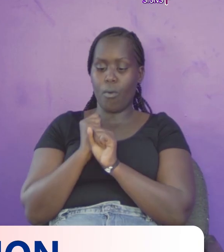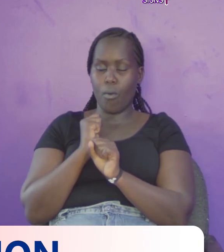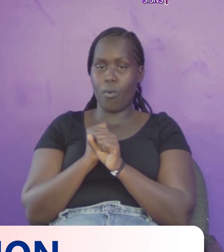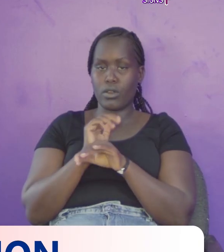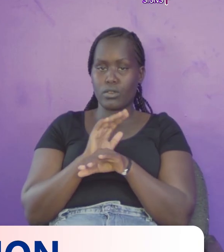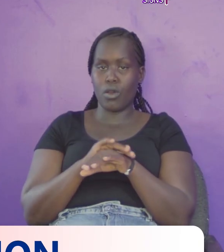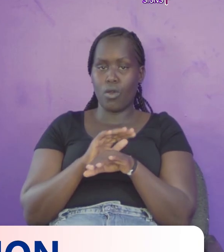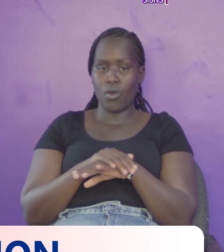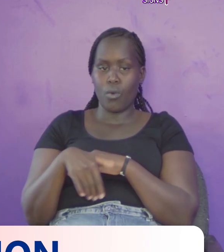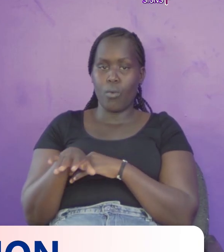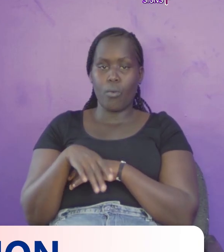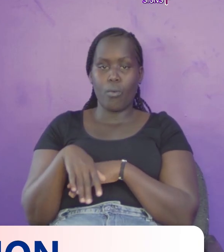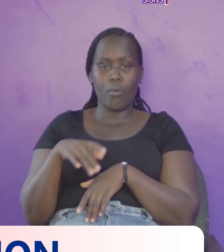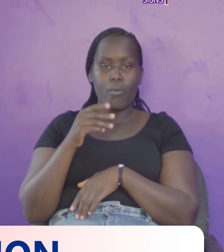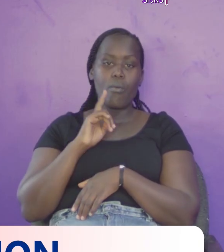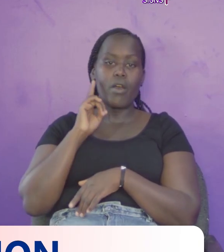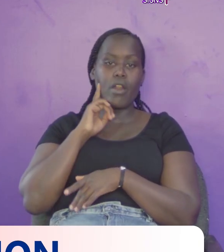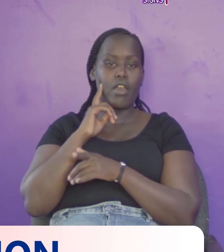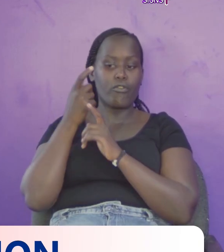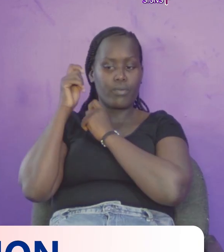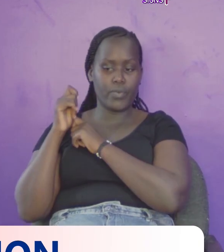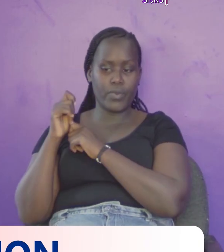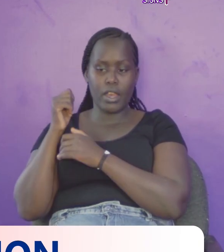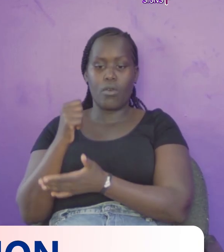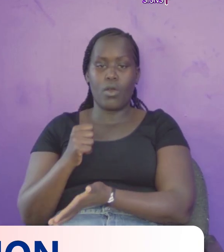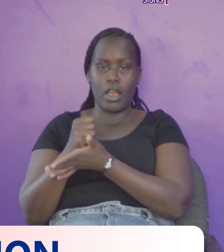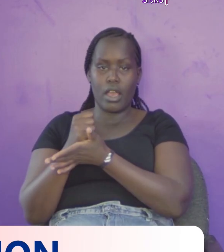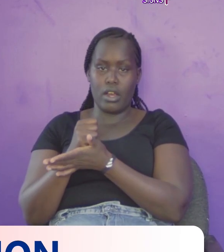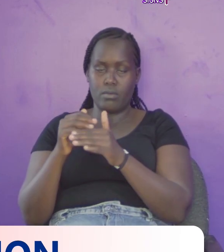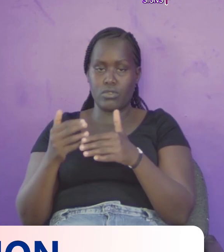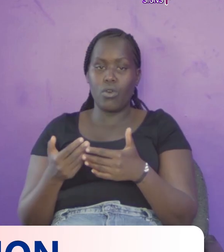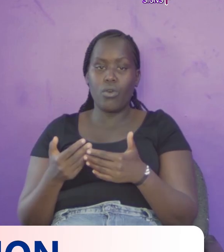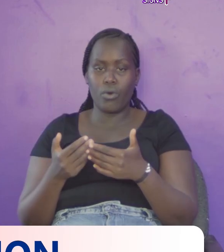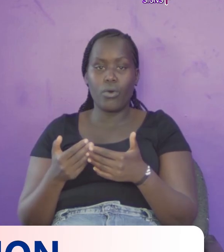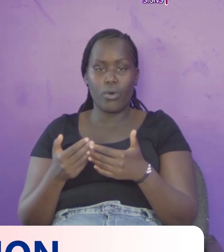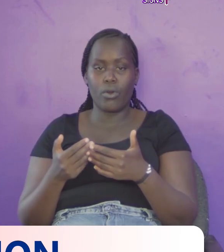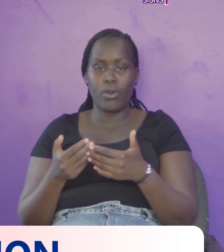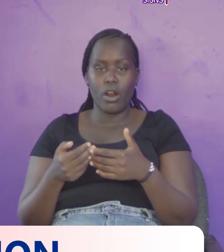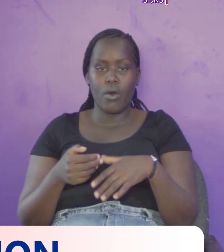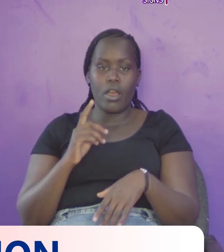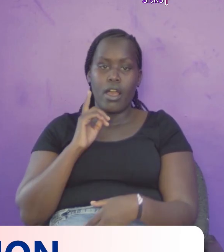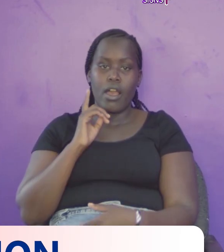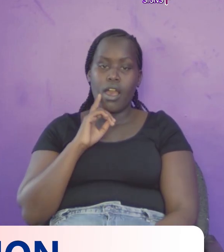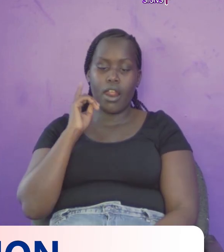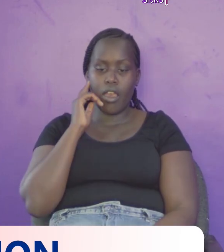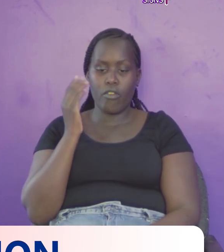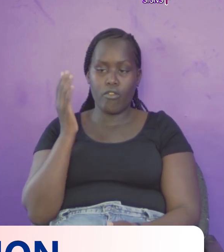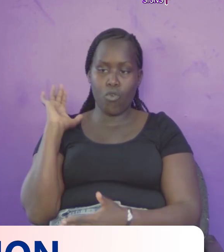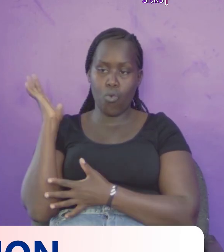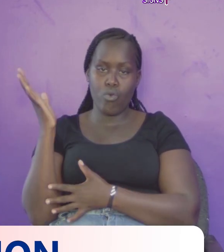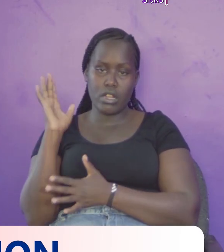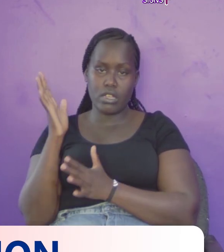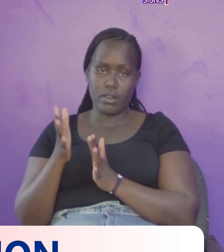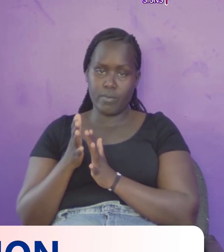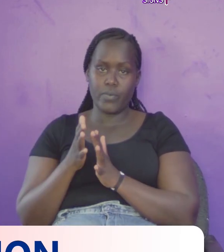a deaf saloonist? Have you been helped or worked on by a deaf waiter? Have